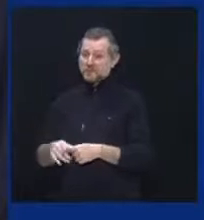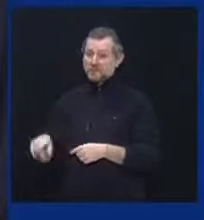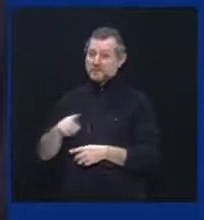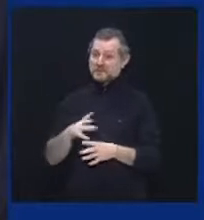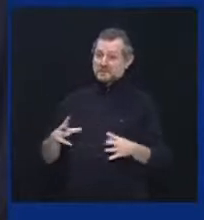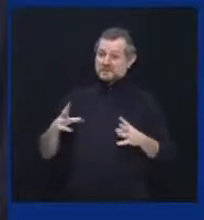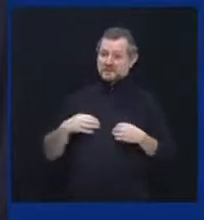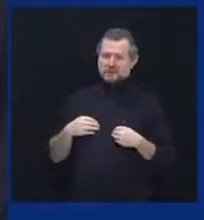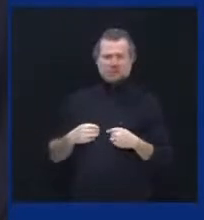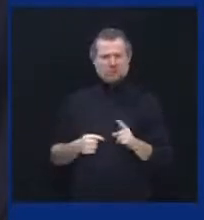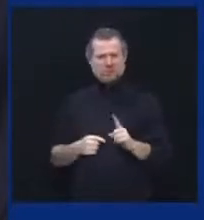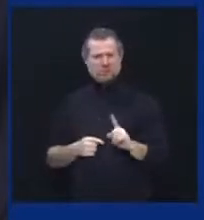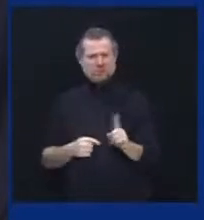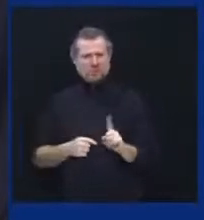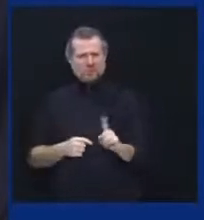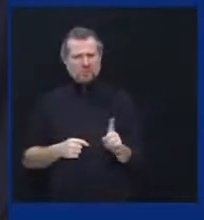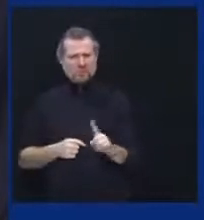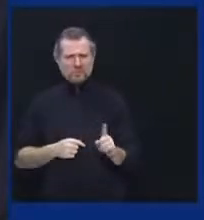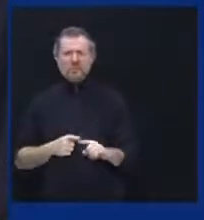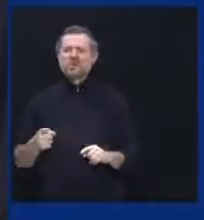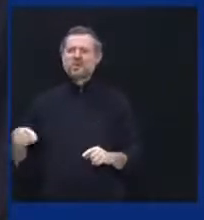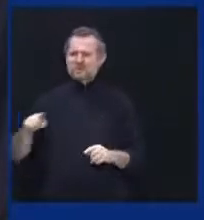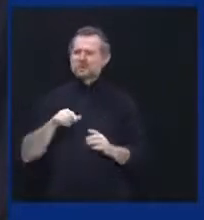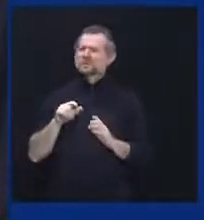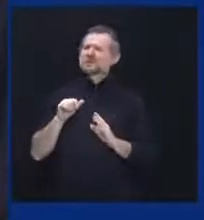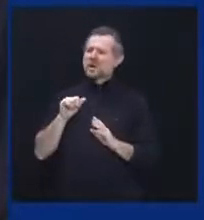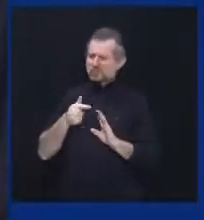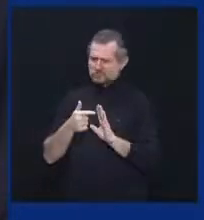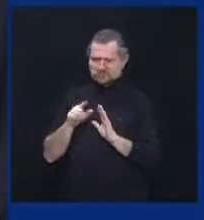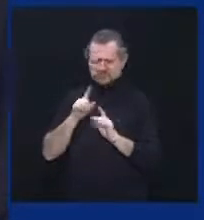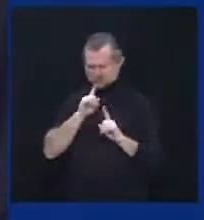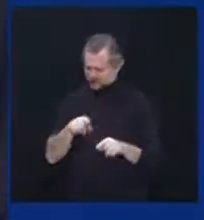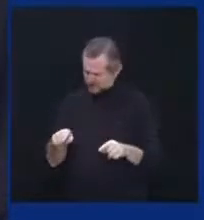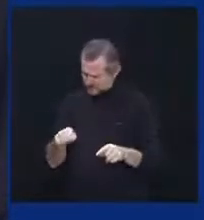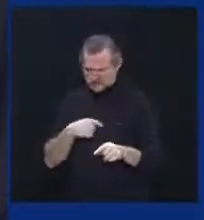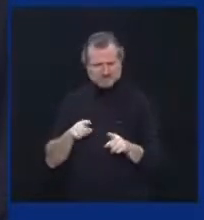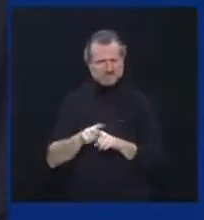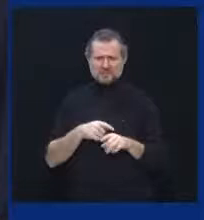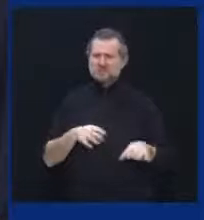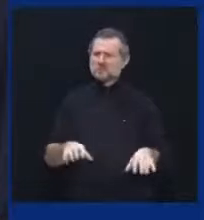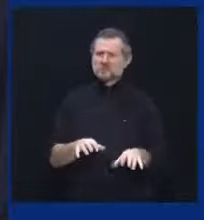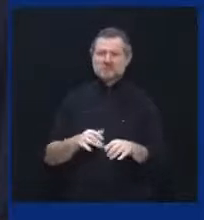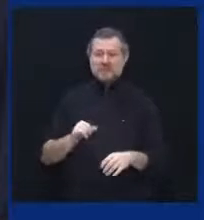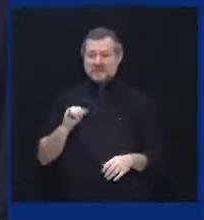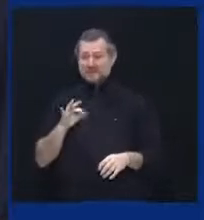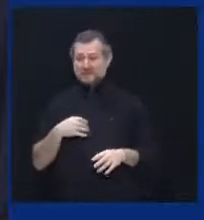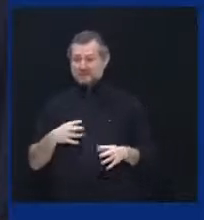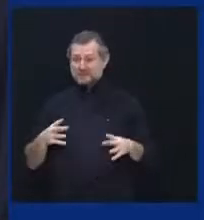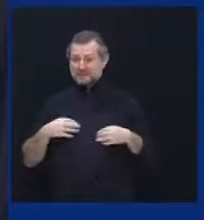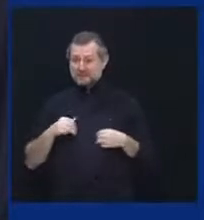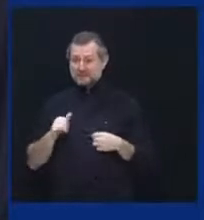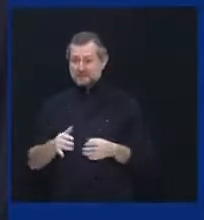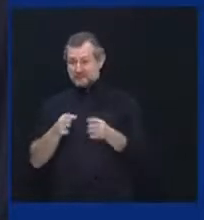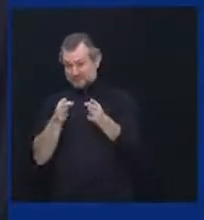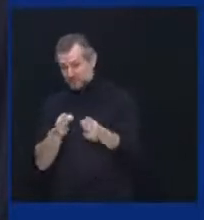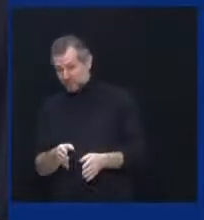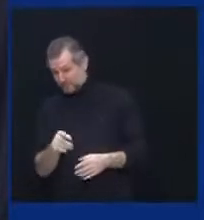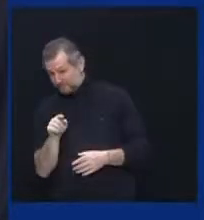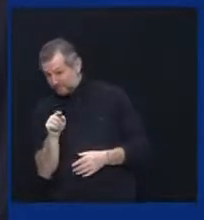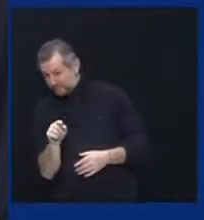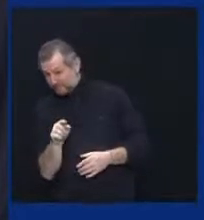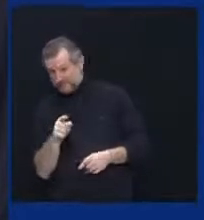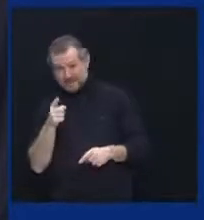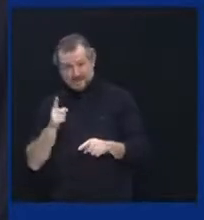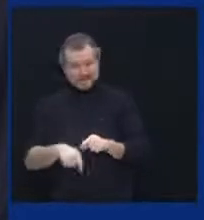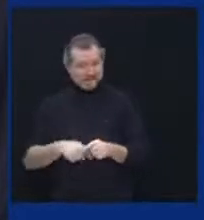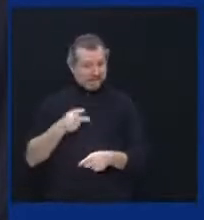anyone. Report confirms that. If they took a person who they could not care